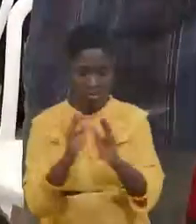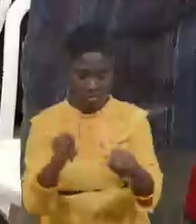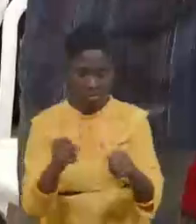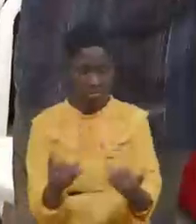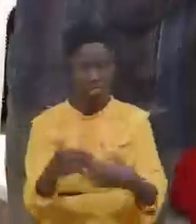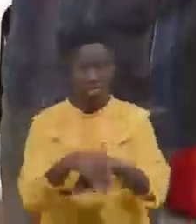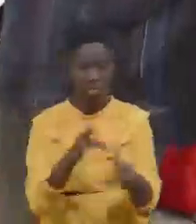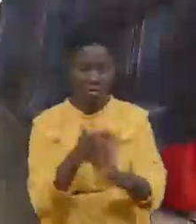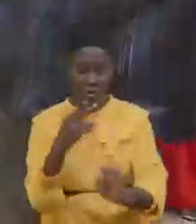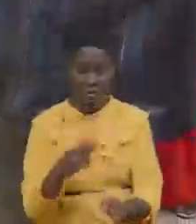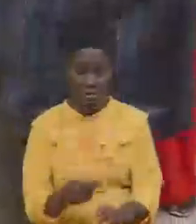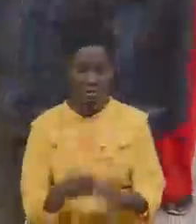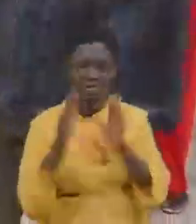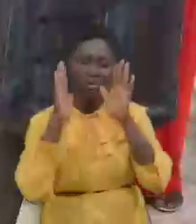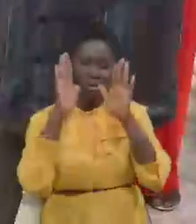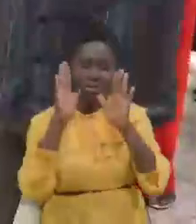Incredible miracles.